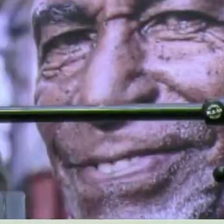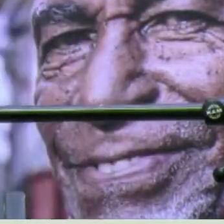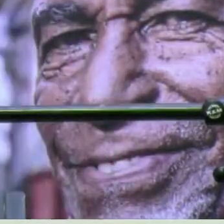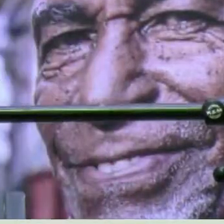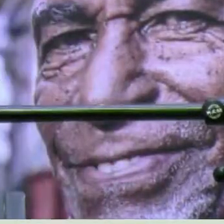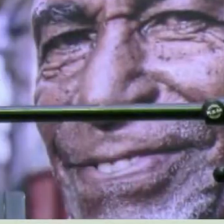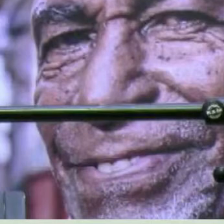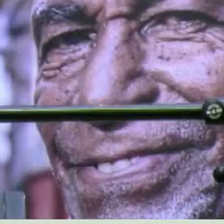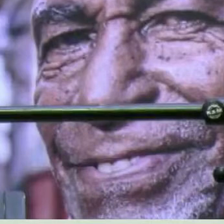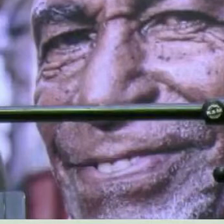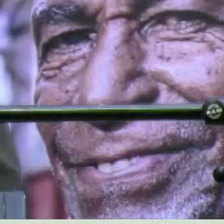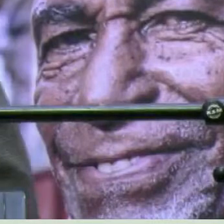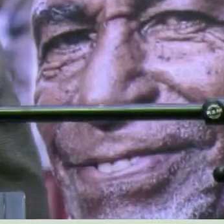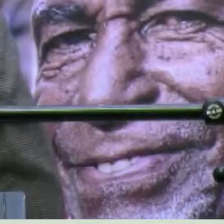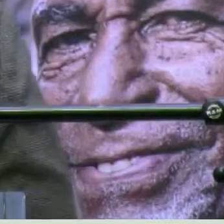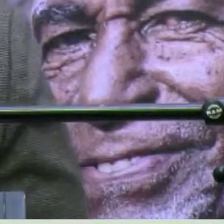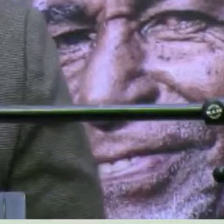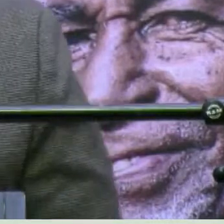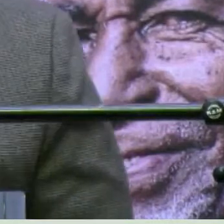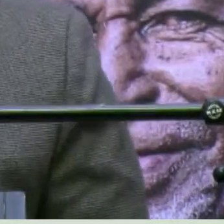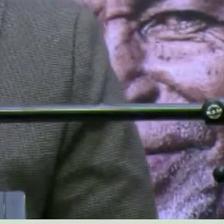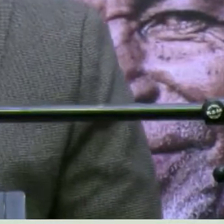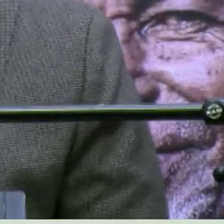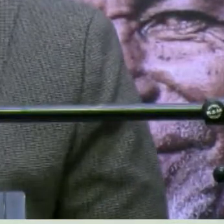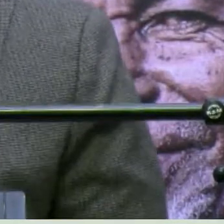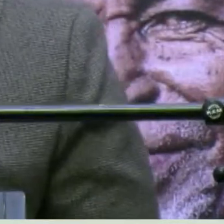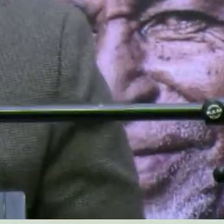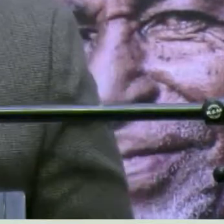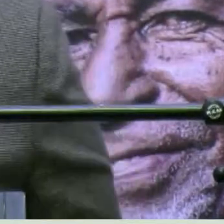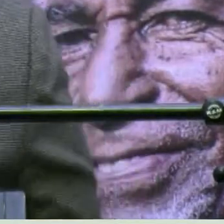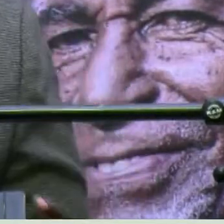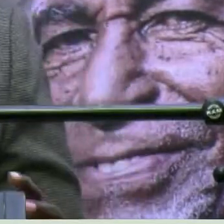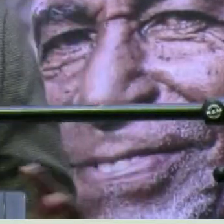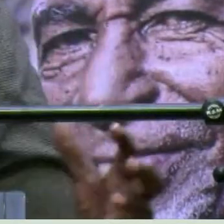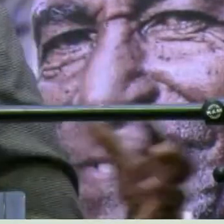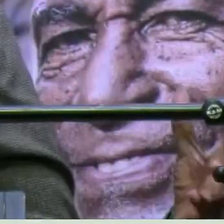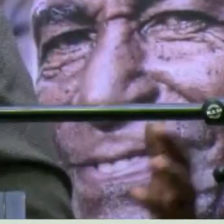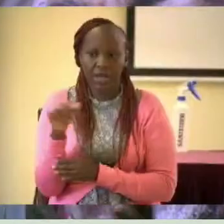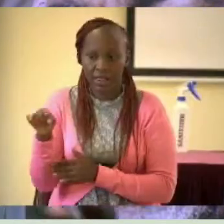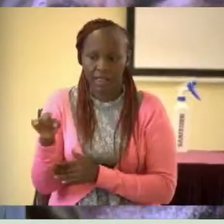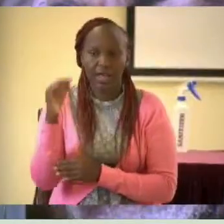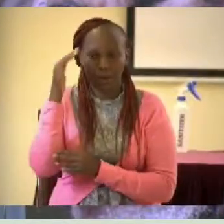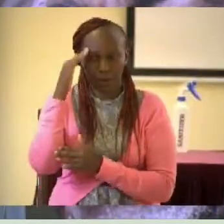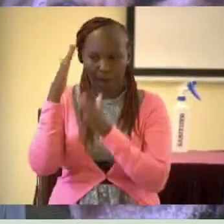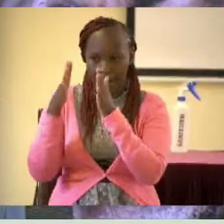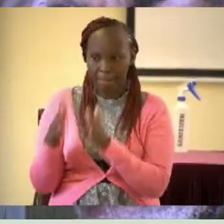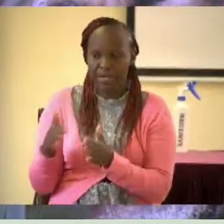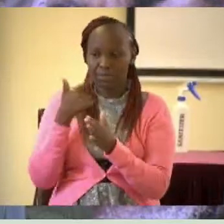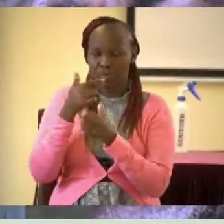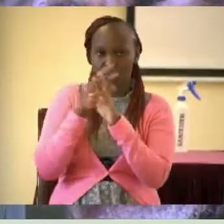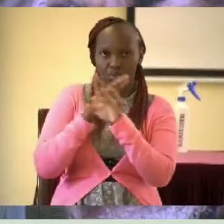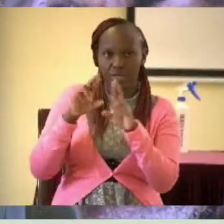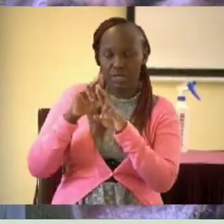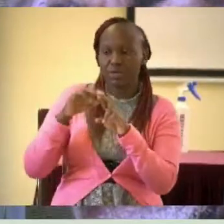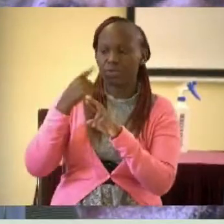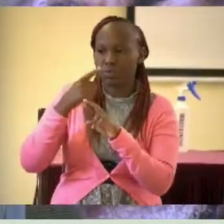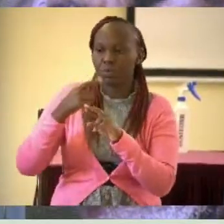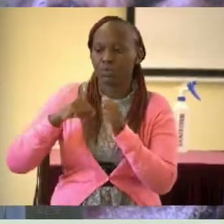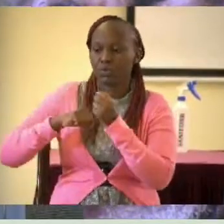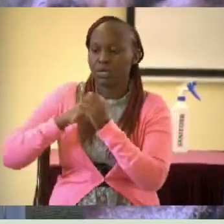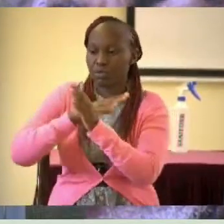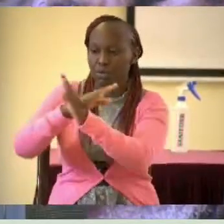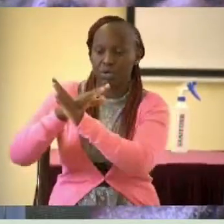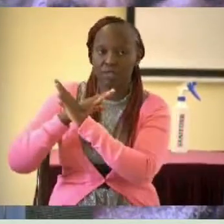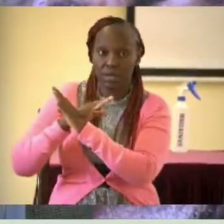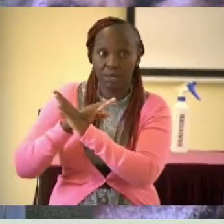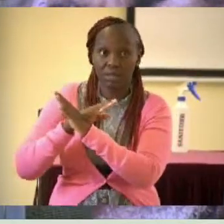challenge institutions, make demands without fear, because you know there's someone who is ready and willing to protect you and